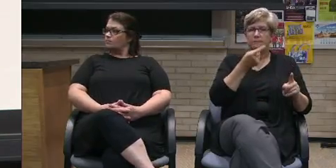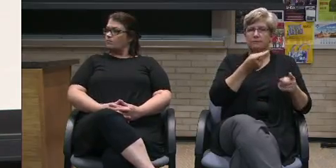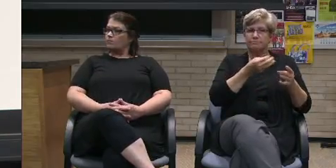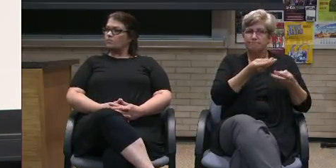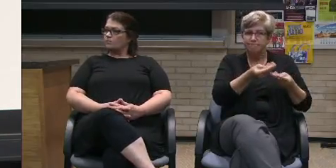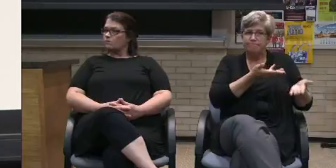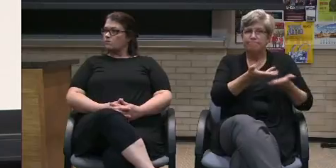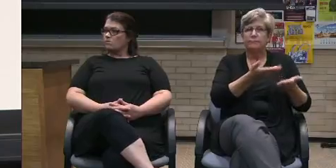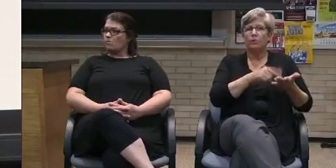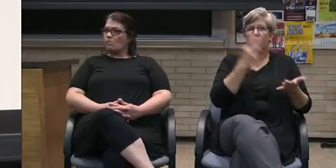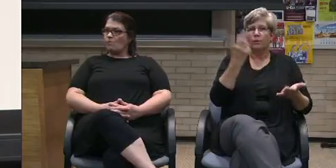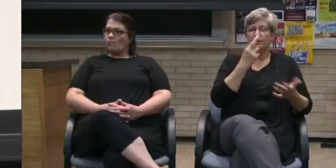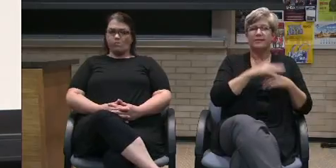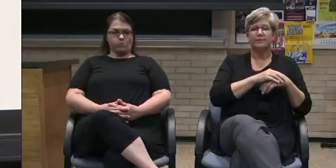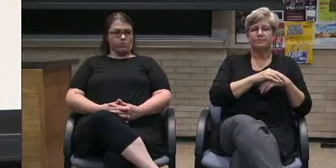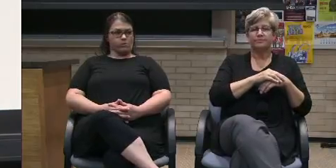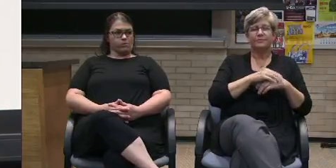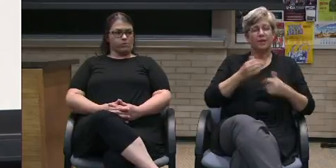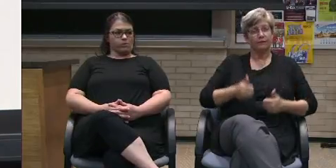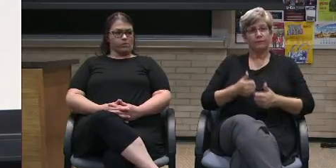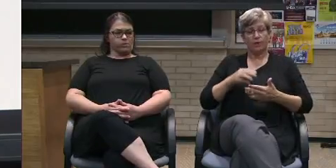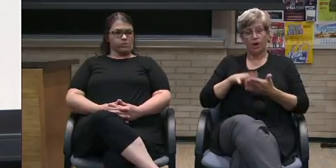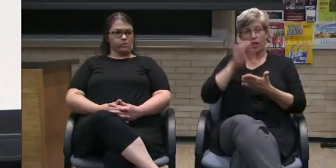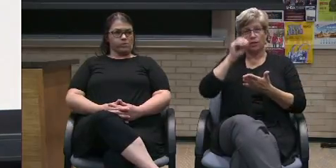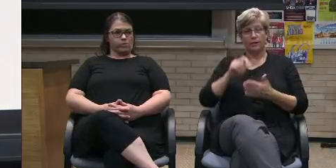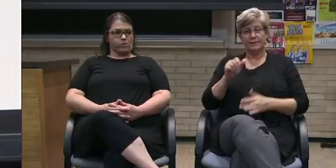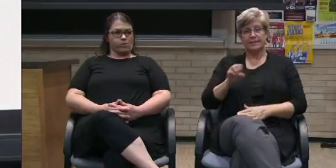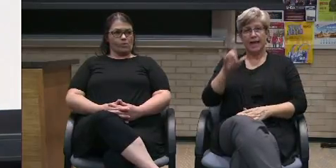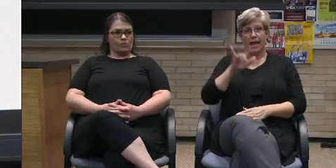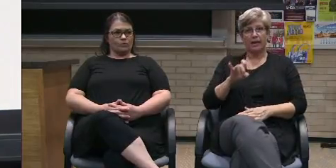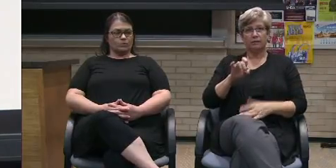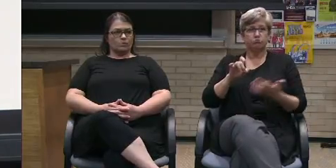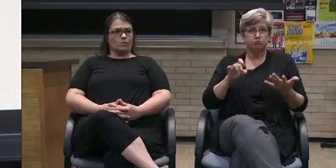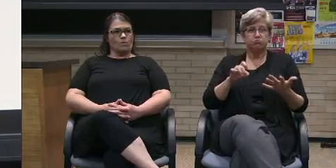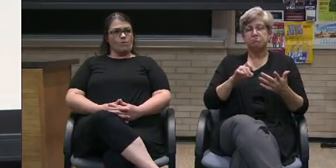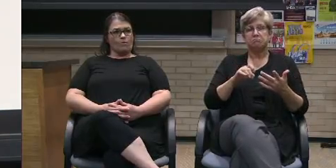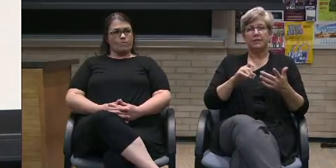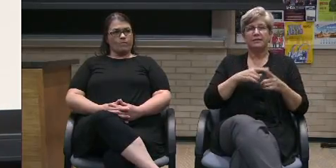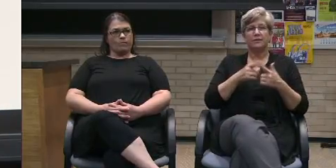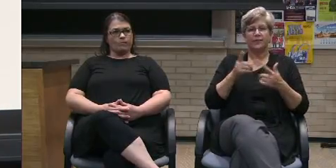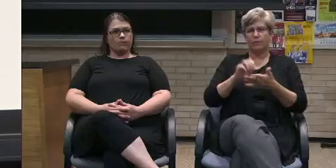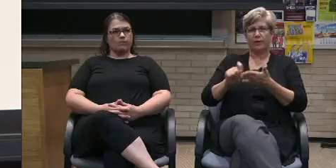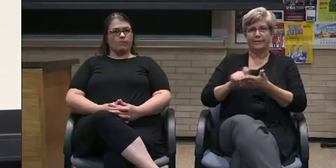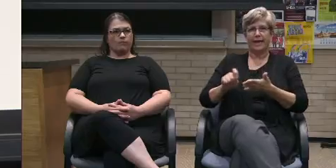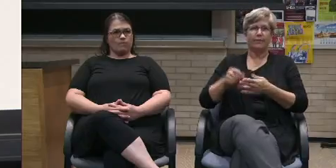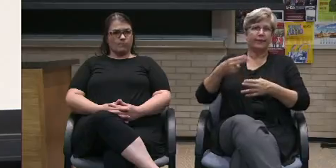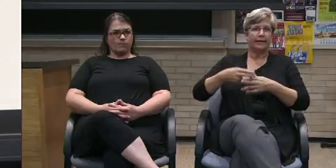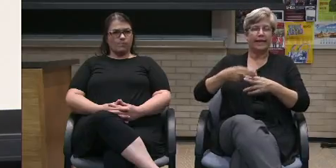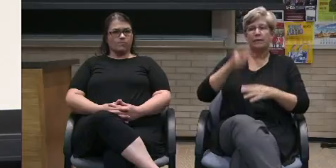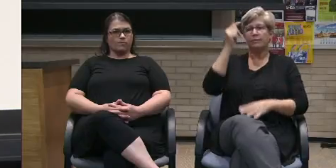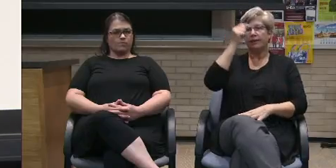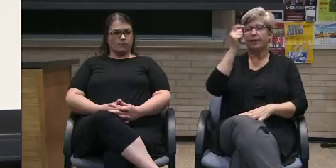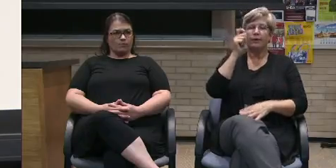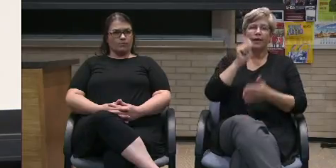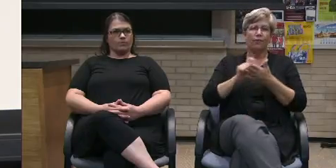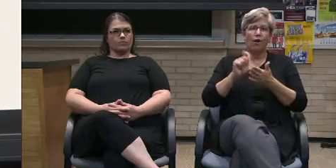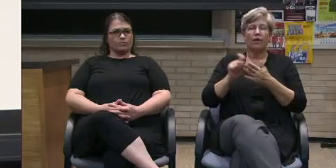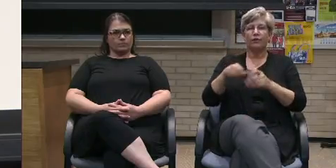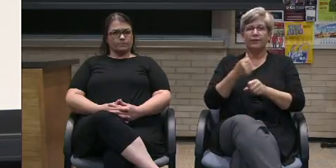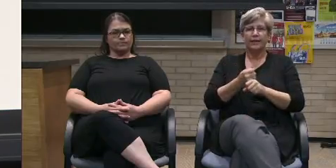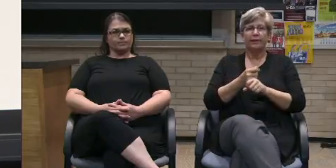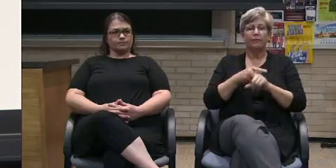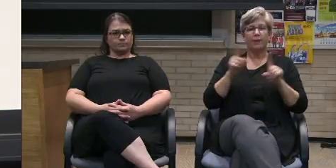down. They won't know what it actually means in real life. As a counseling technique, they'll write down the name and the theory and the author and the year.